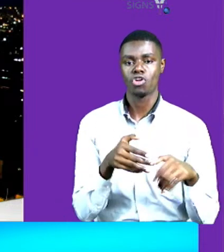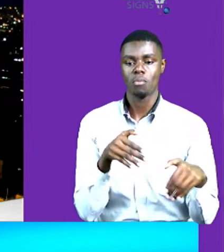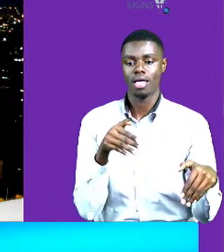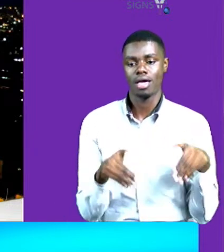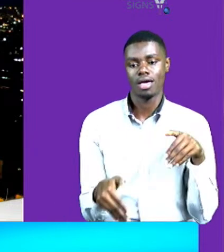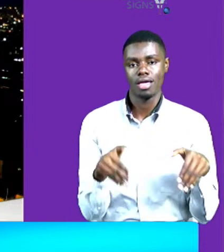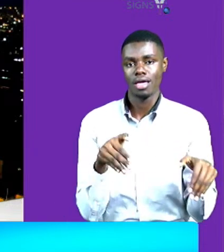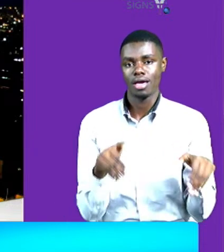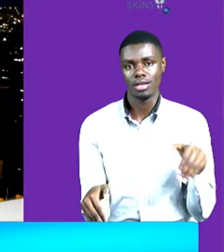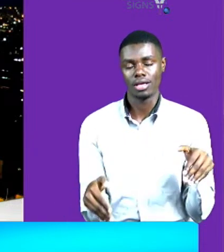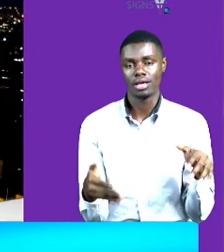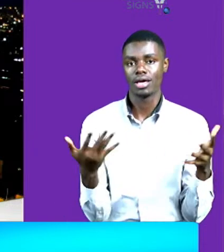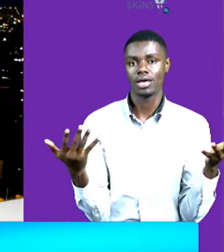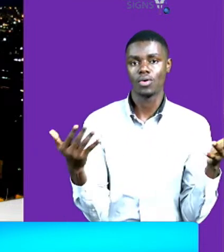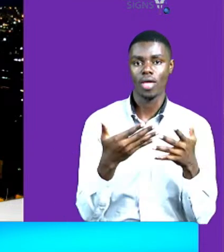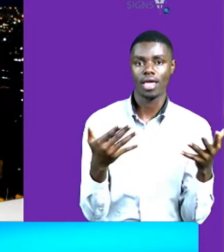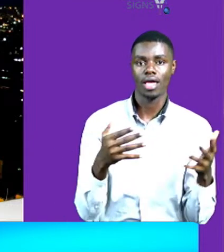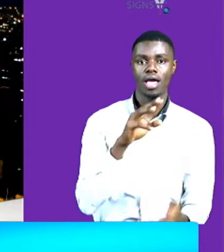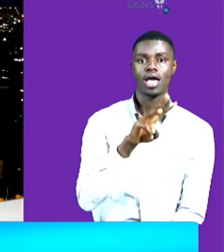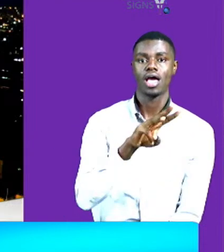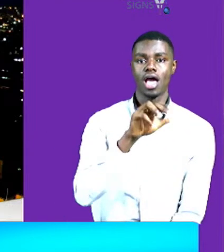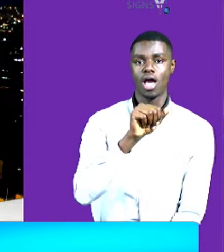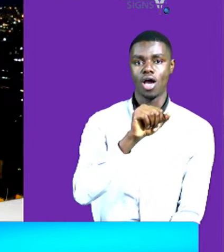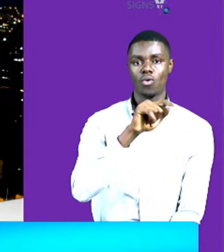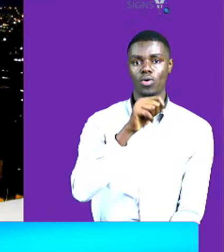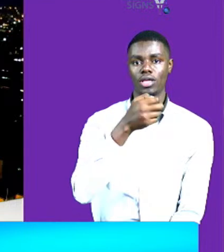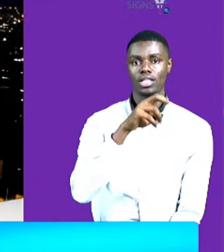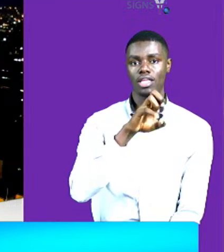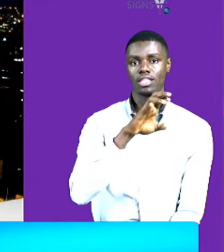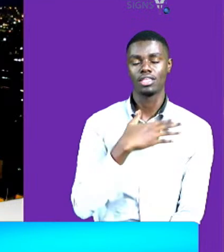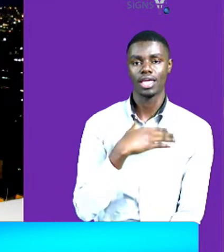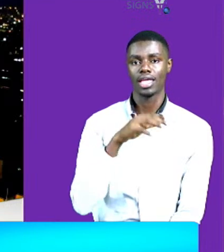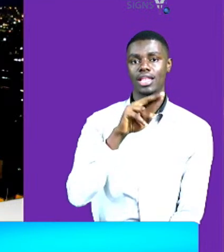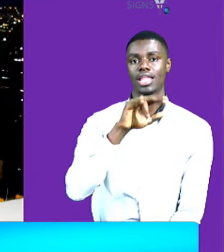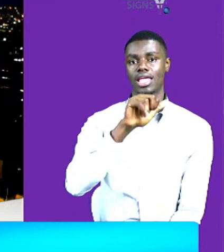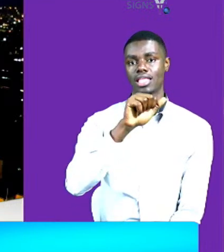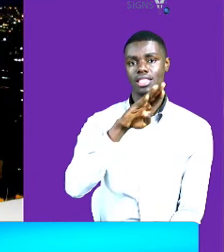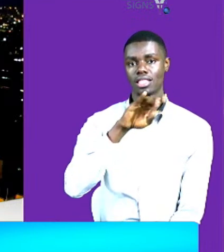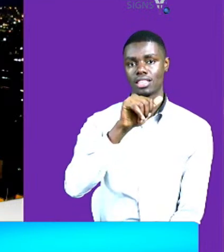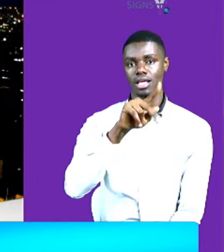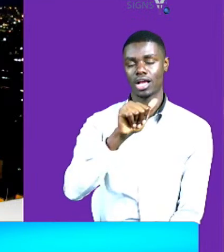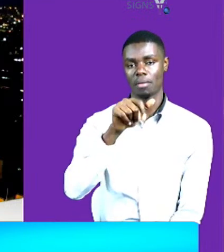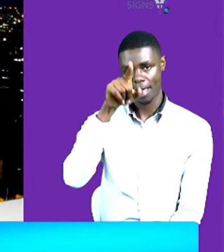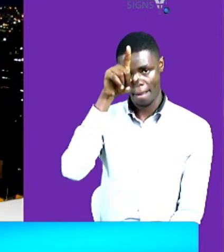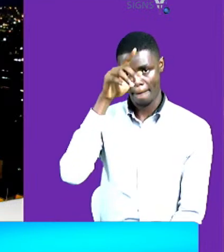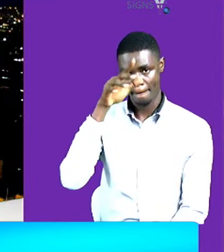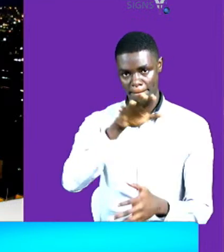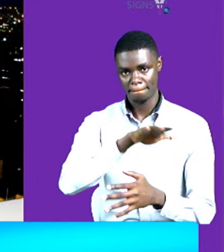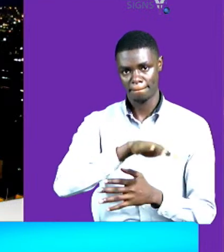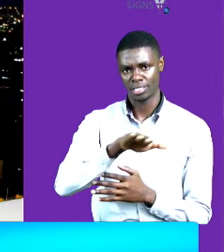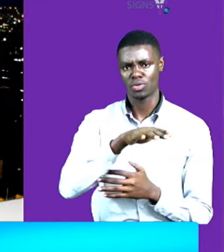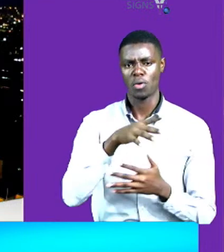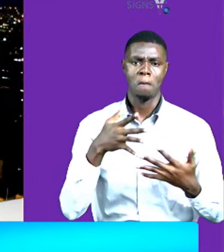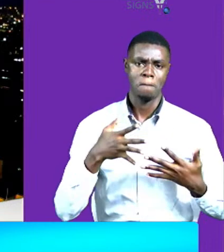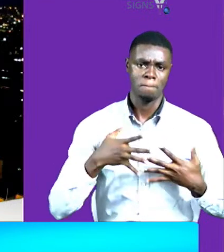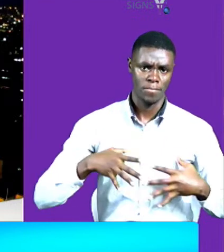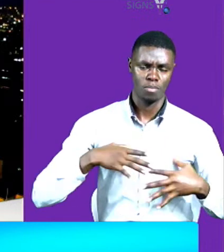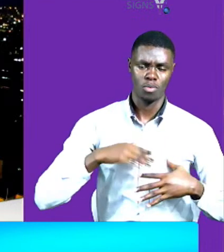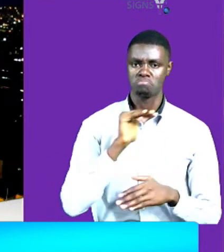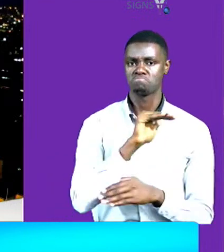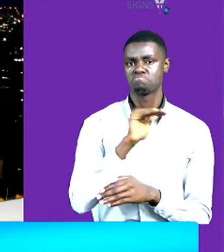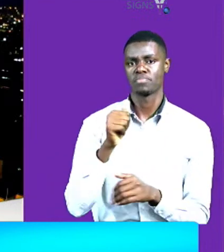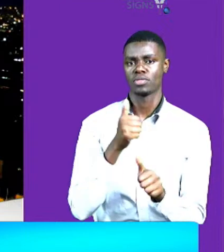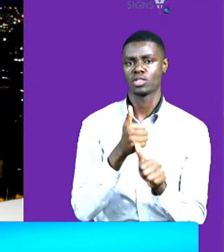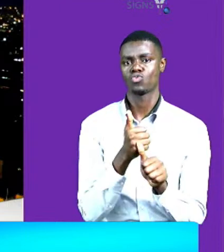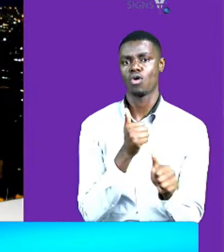hyenas in Wetavie and Nyakaba villages. Revelers are, however, being called upon to